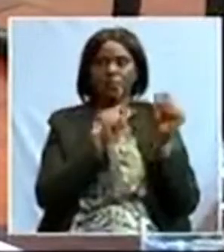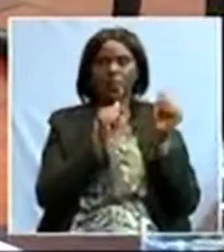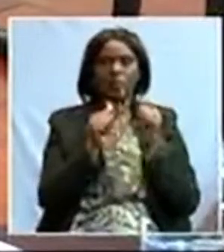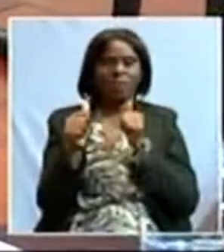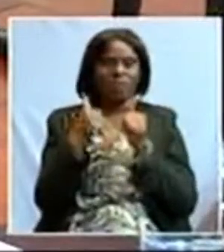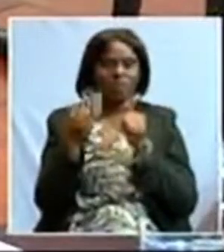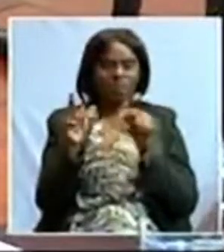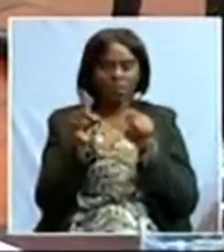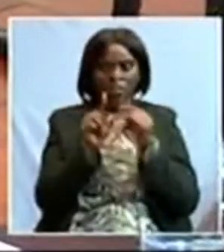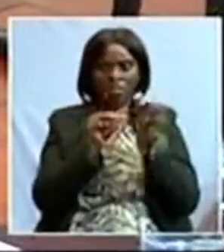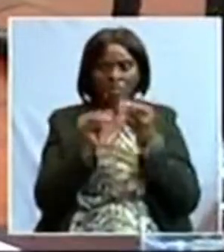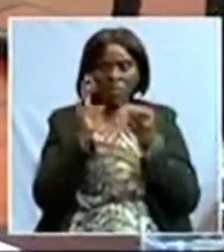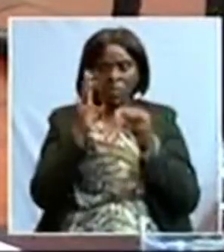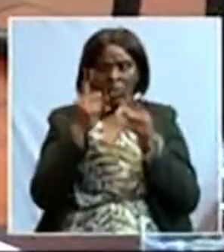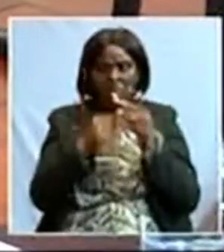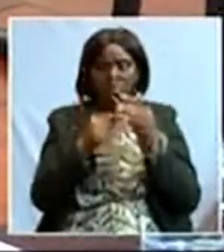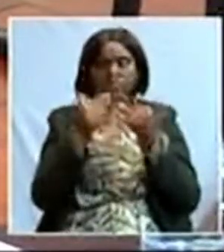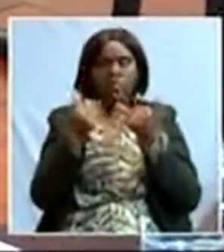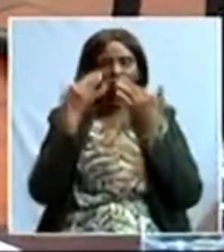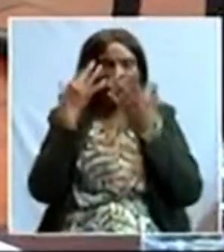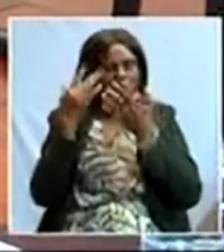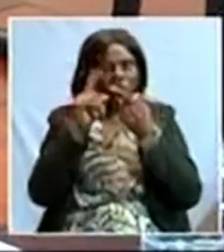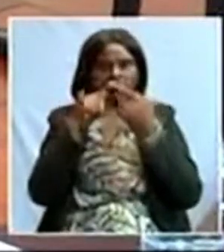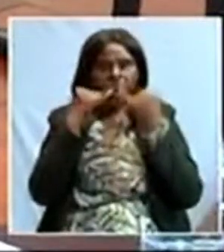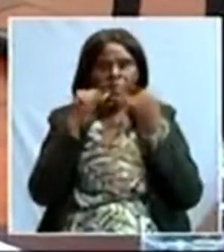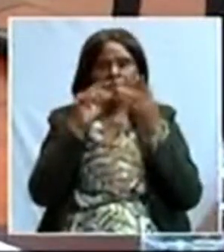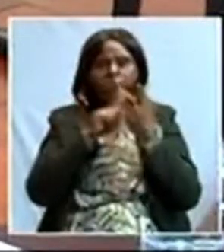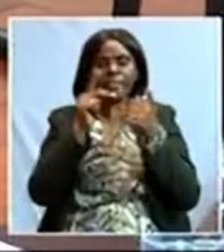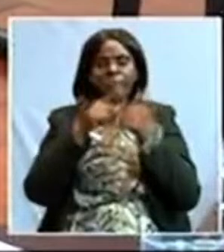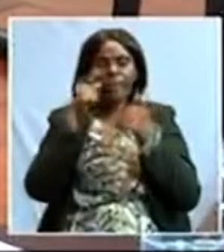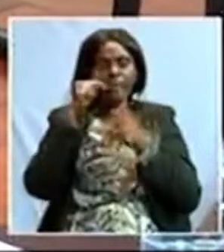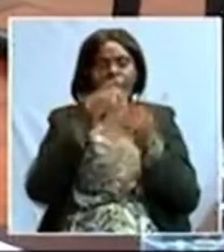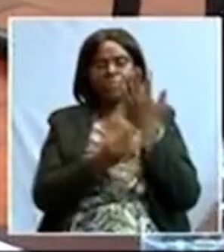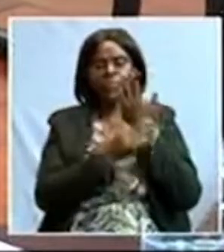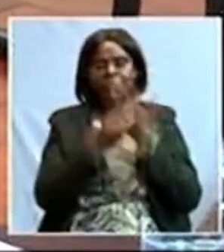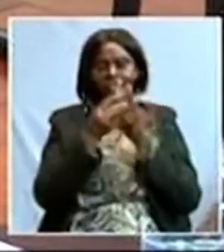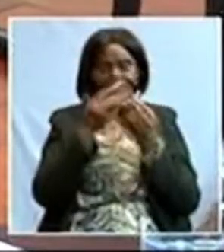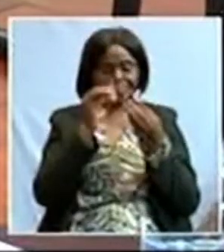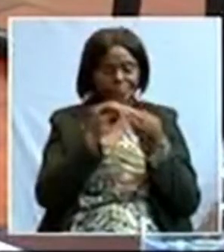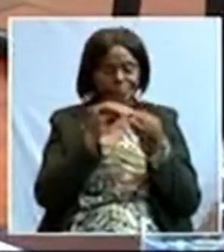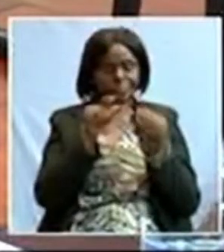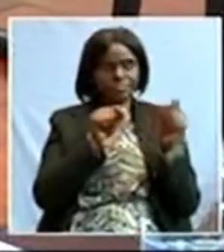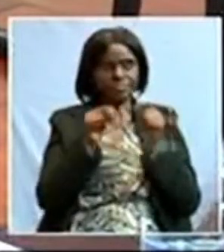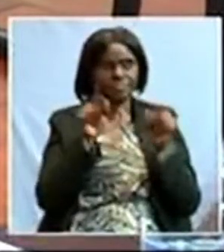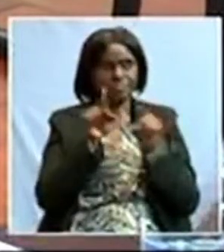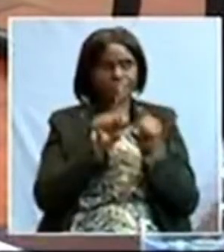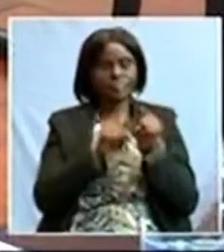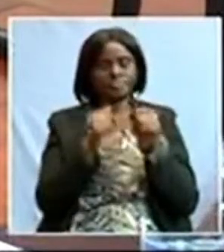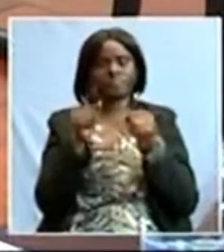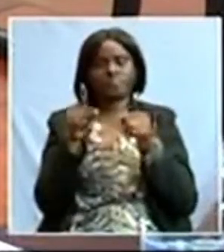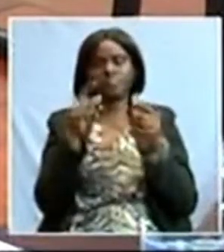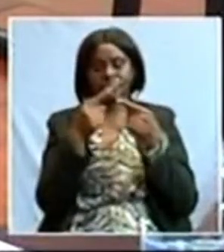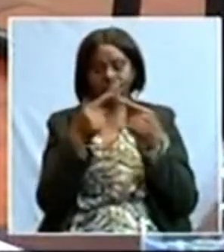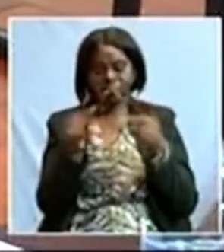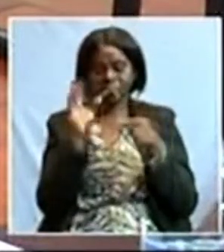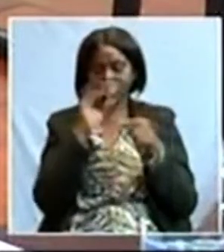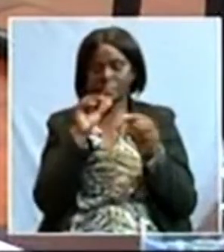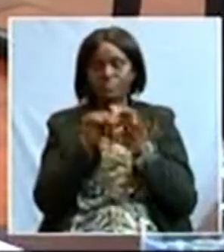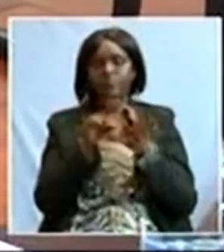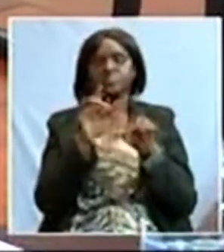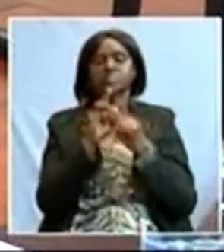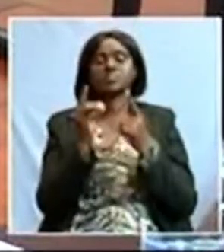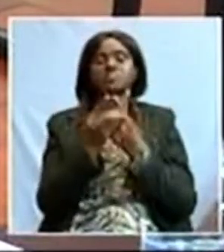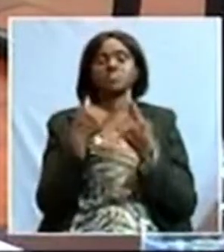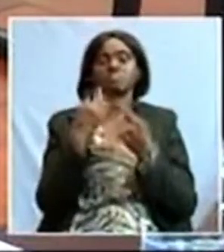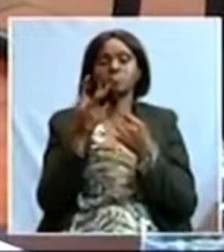taken. Management wishes to indicate that the program for development control is currently being conducted in the